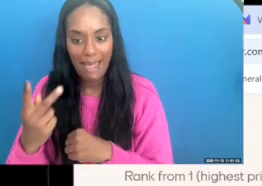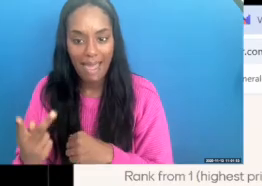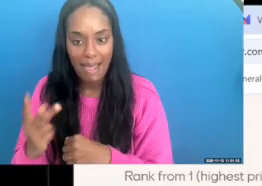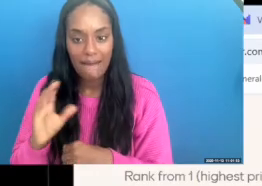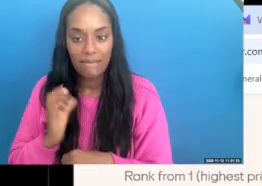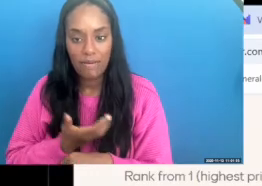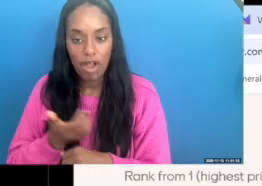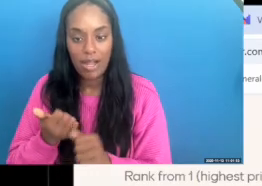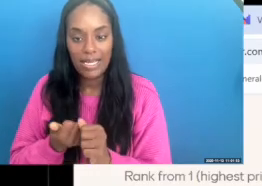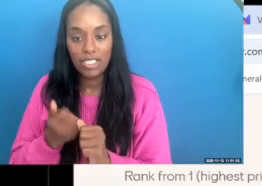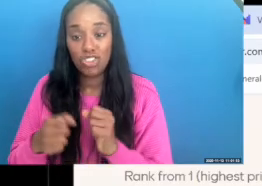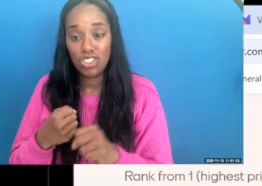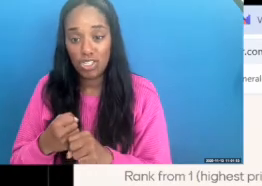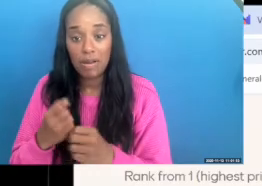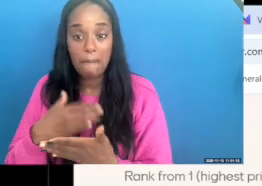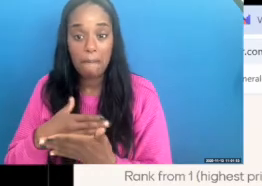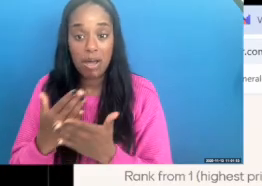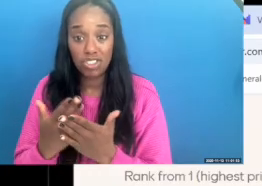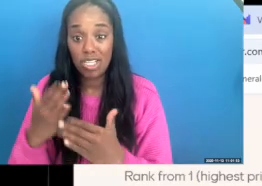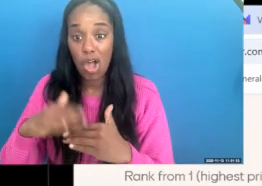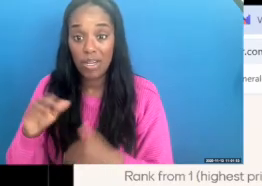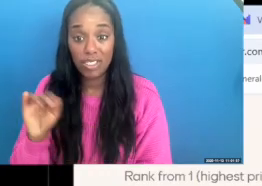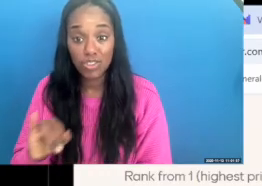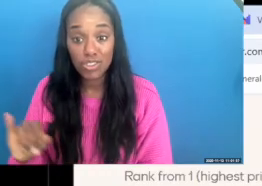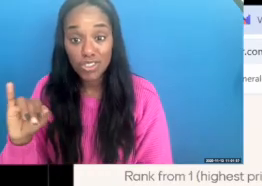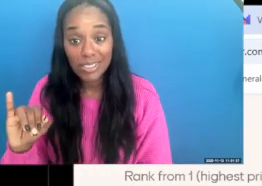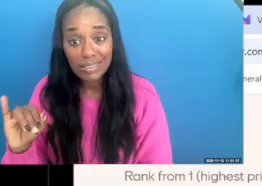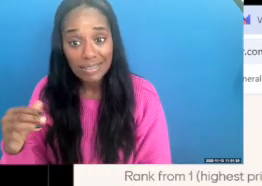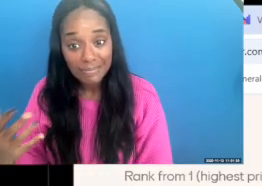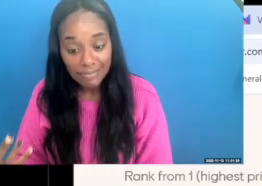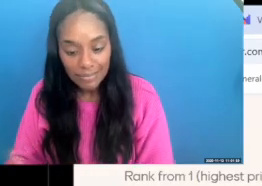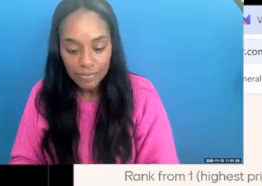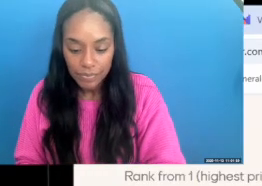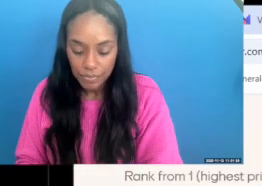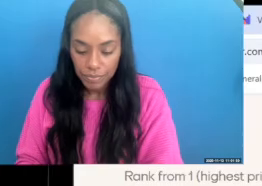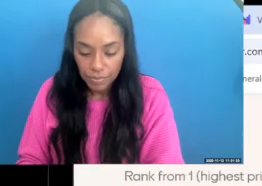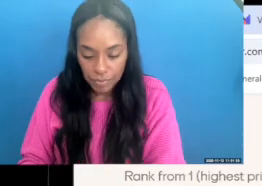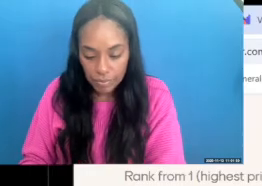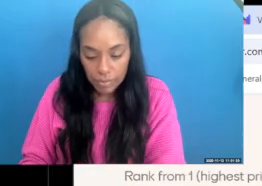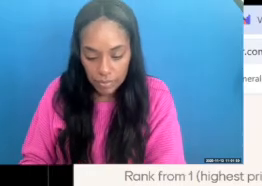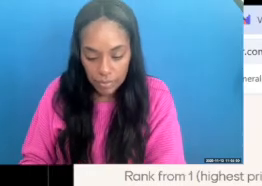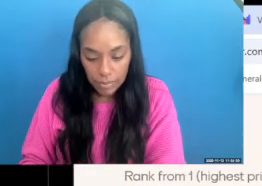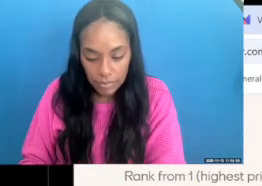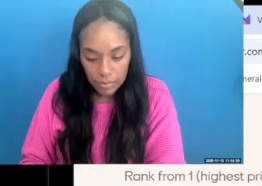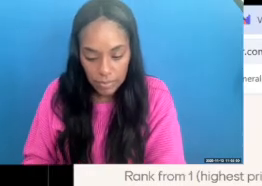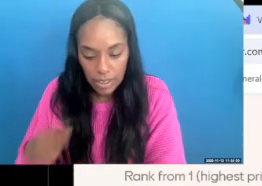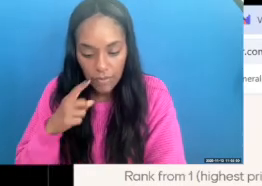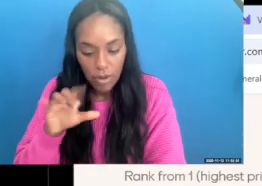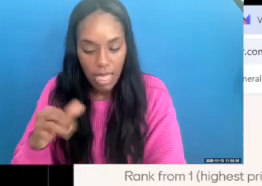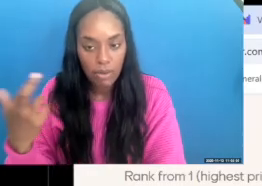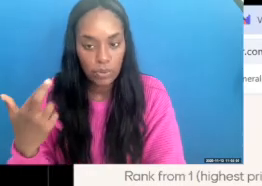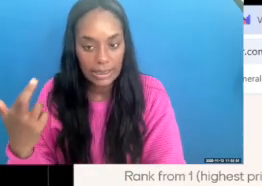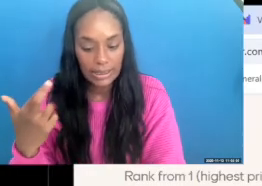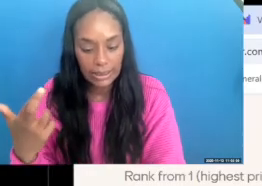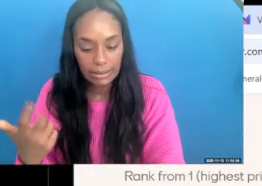than half of our annual budget purely on insurance premiums. And so I